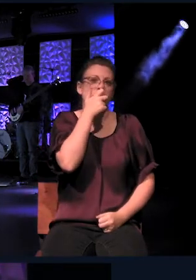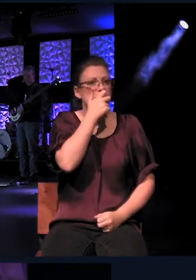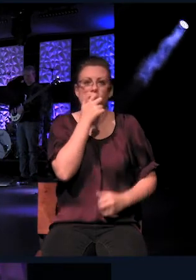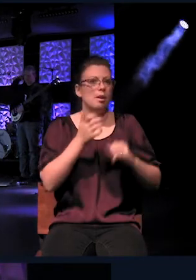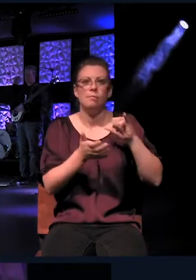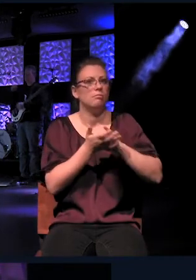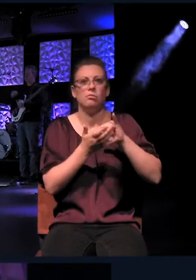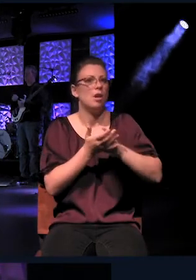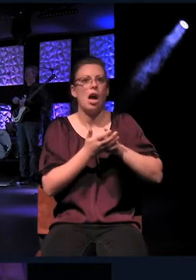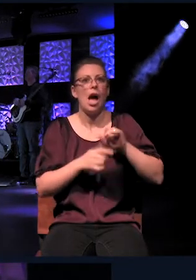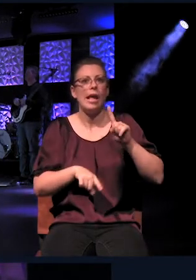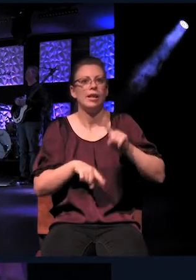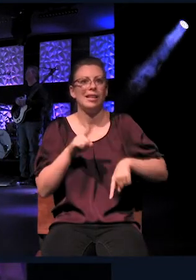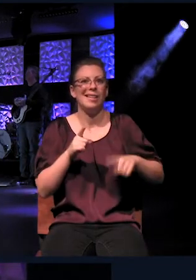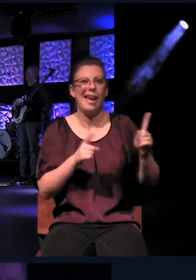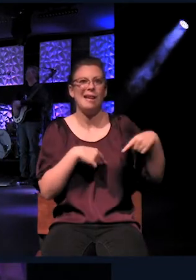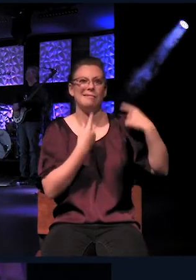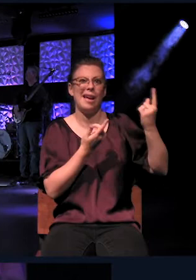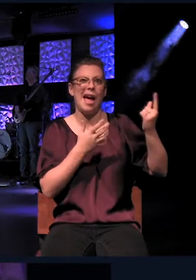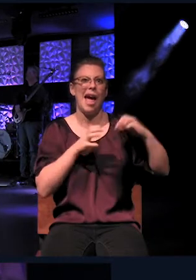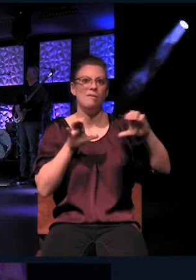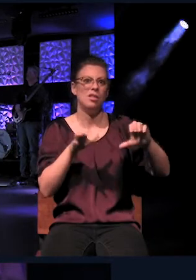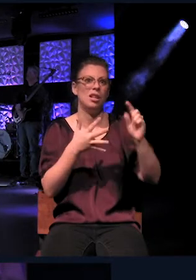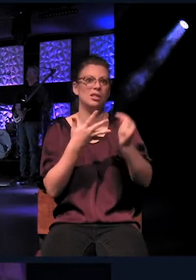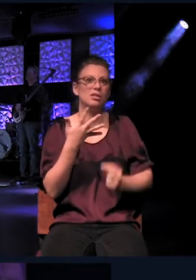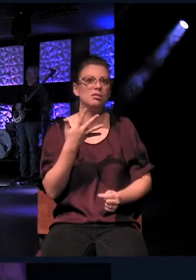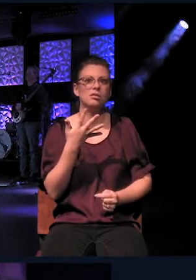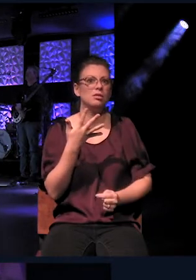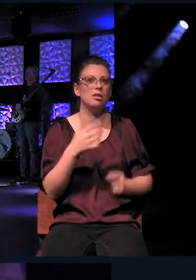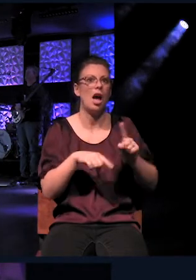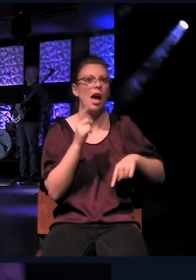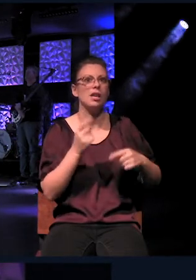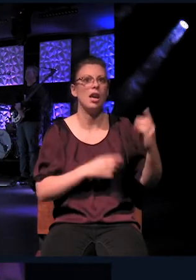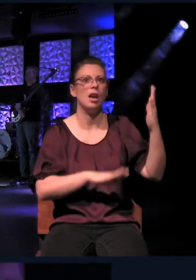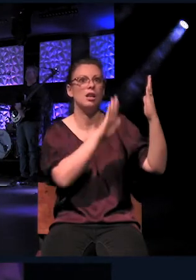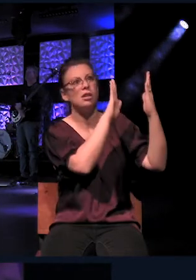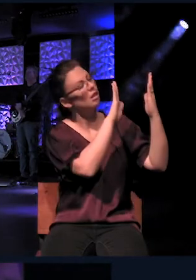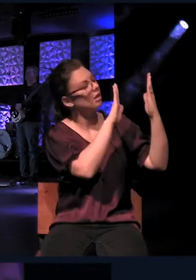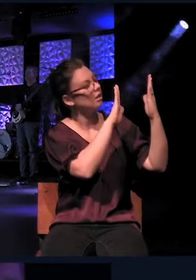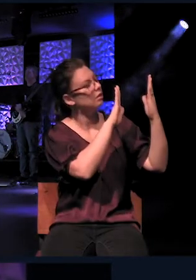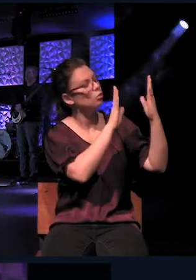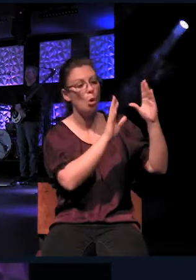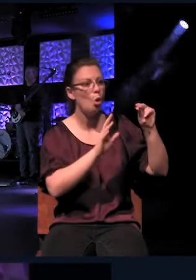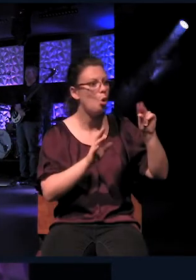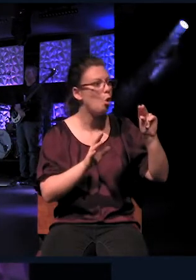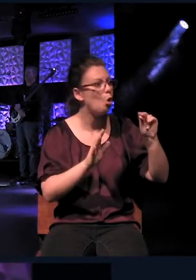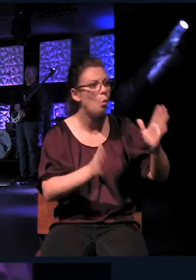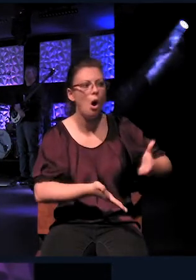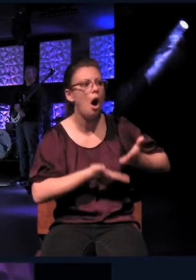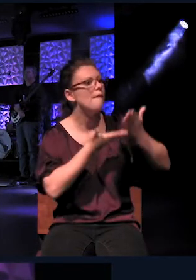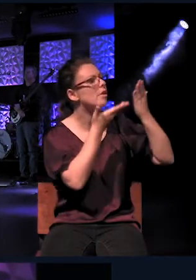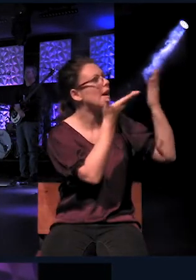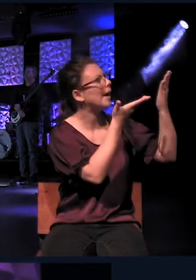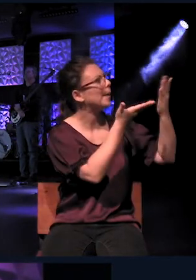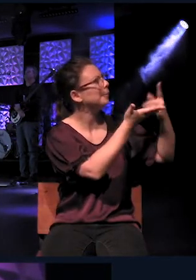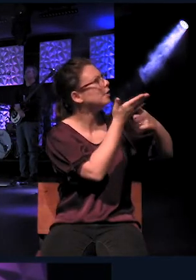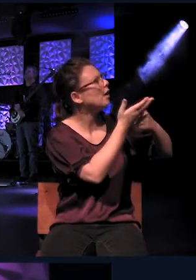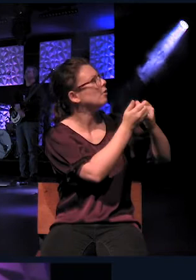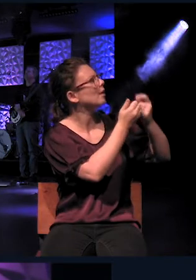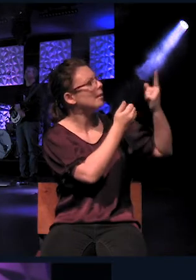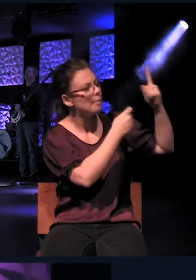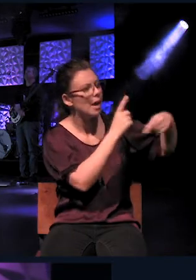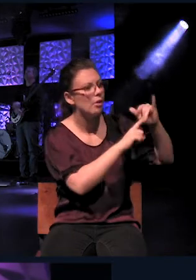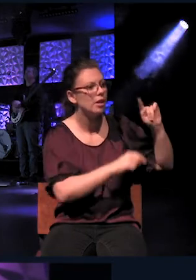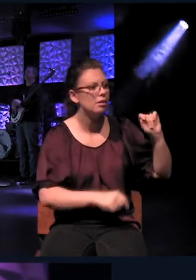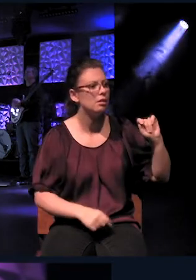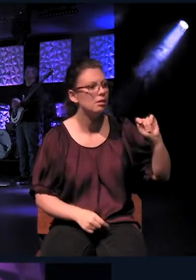about. But it's possible because of Jesus. And so as we spend some time in worship reflecting on what Jesus did, you